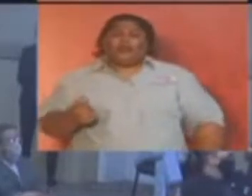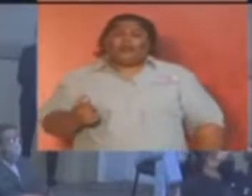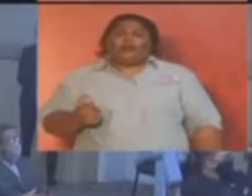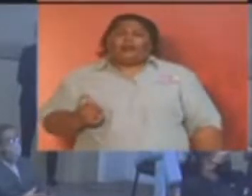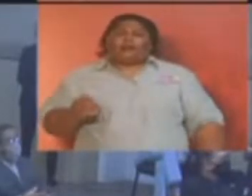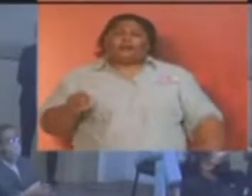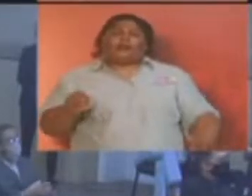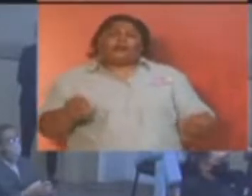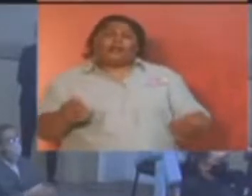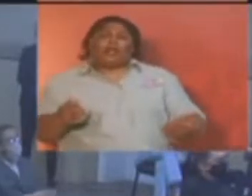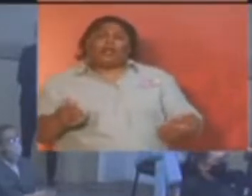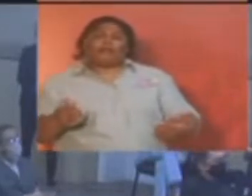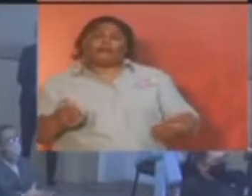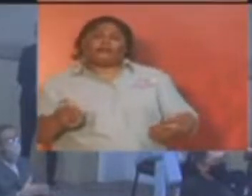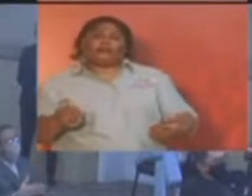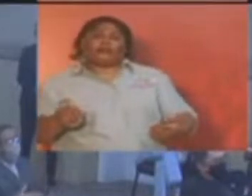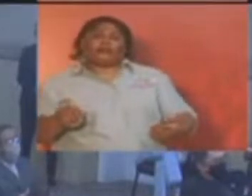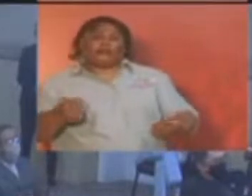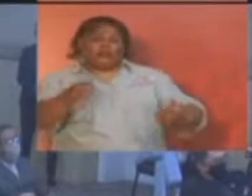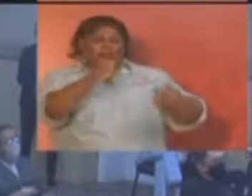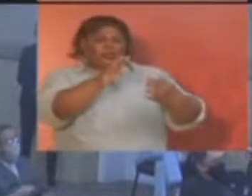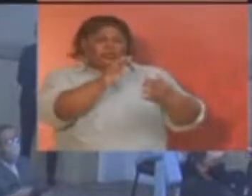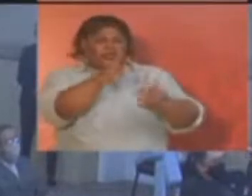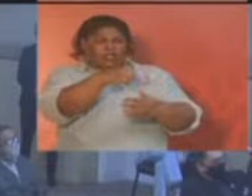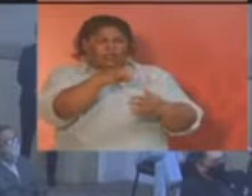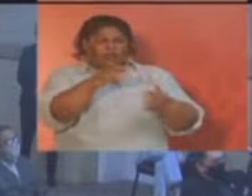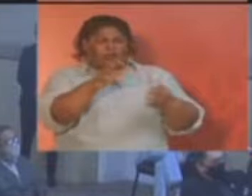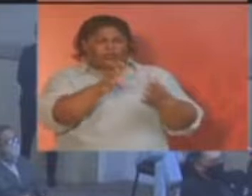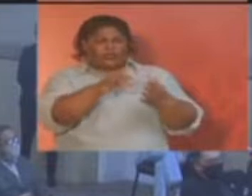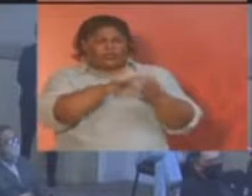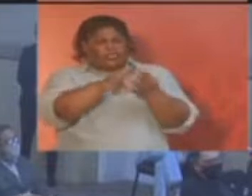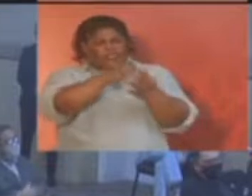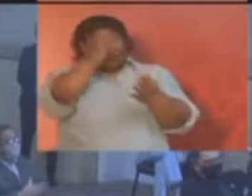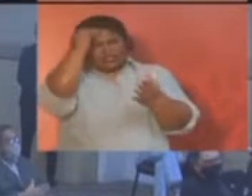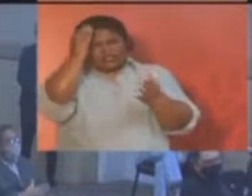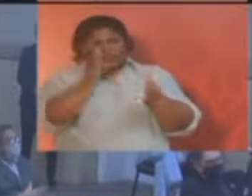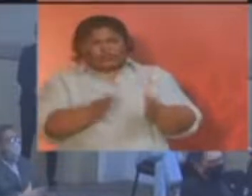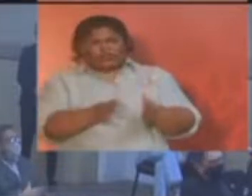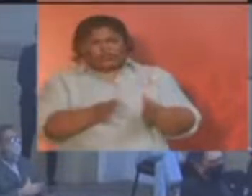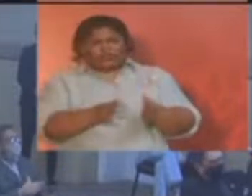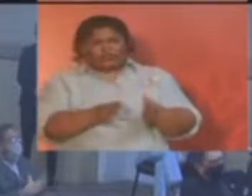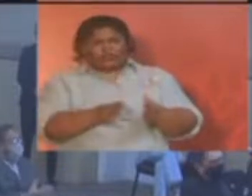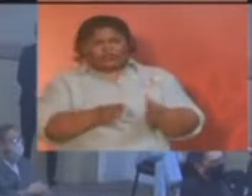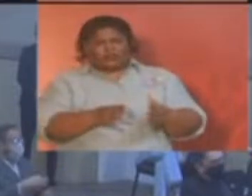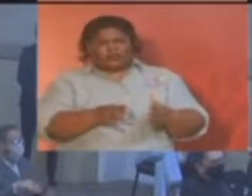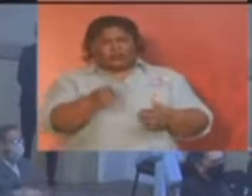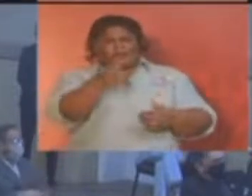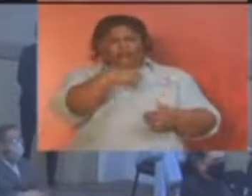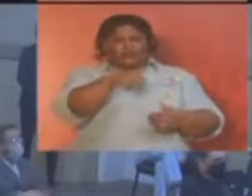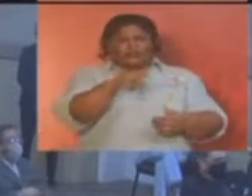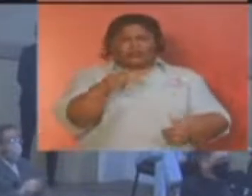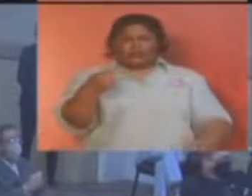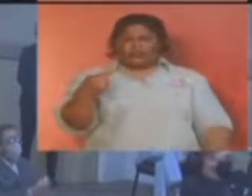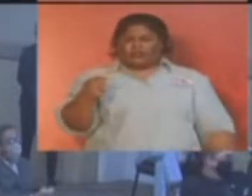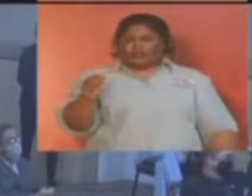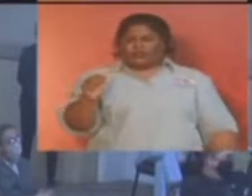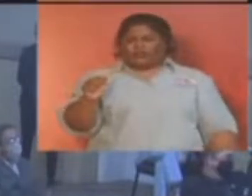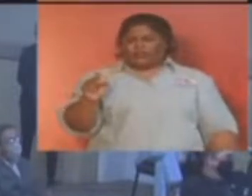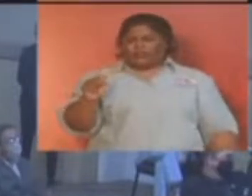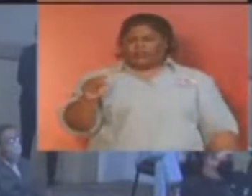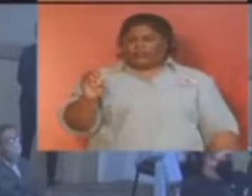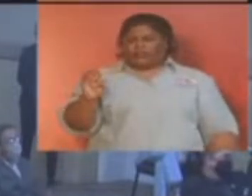students who are adults who are on gate but have lost their jobs or income and so on. How do they, assistance in this regard, or how will they be